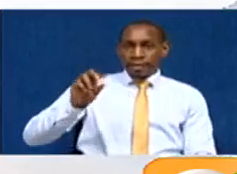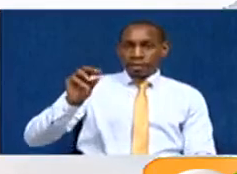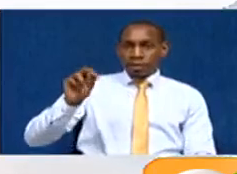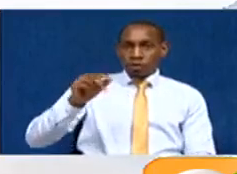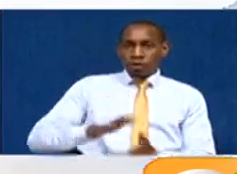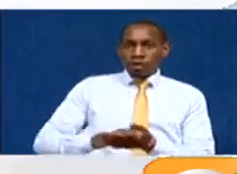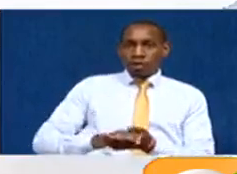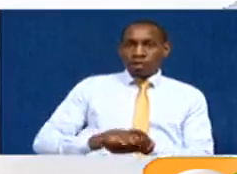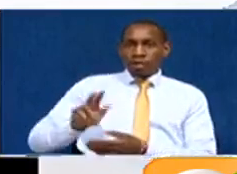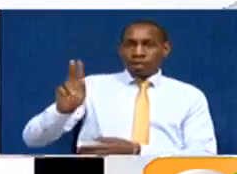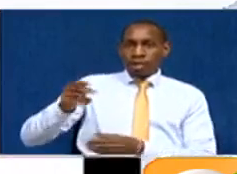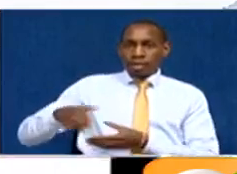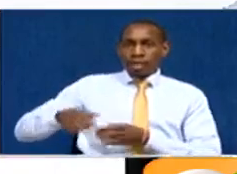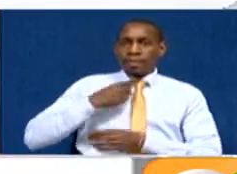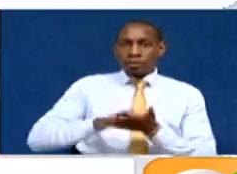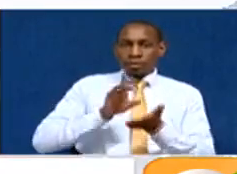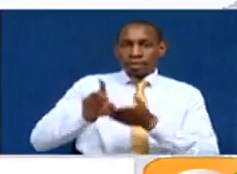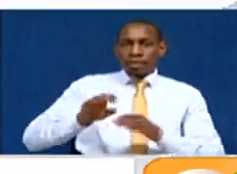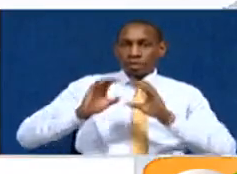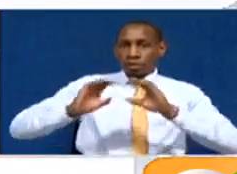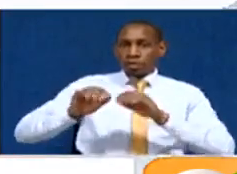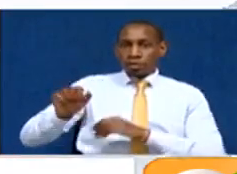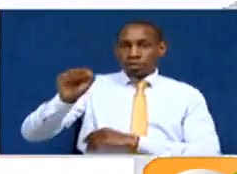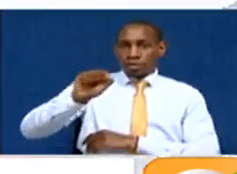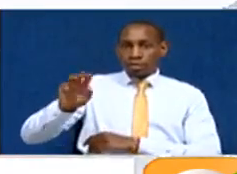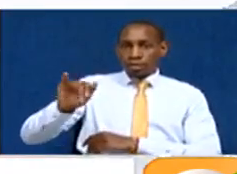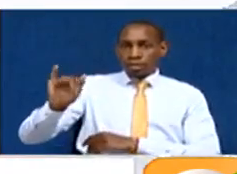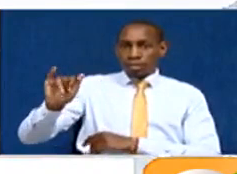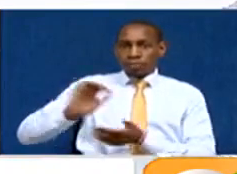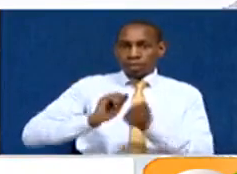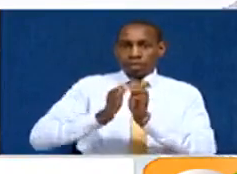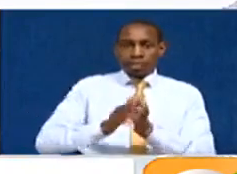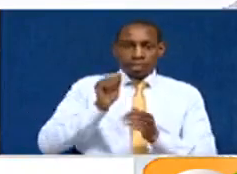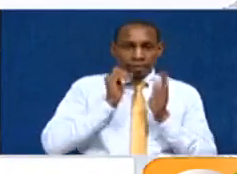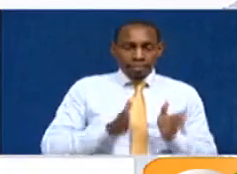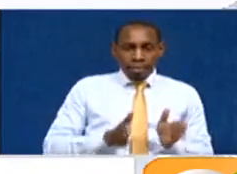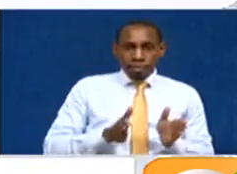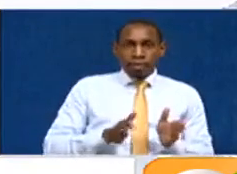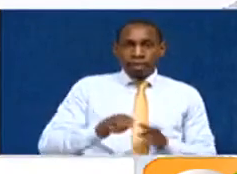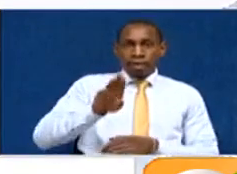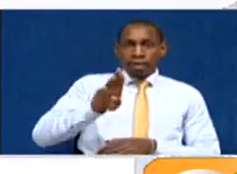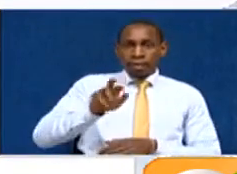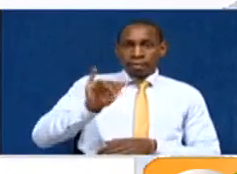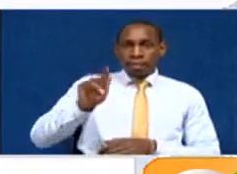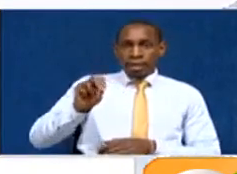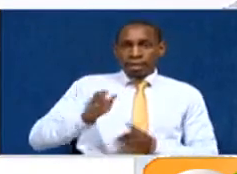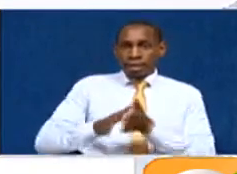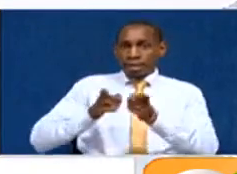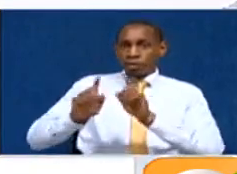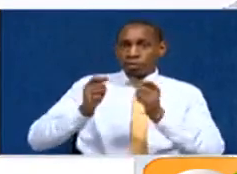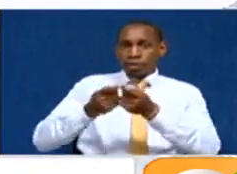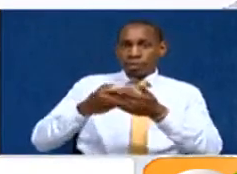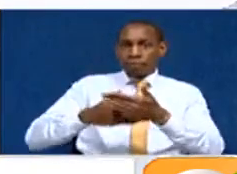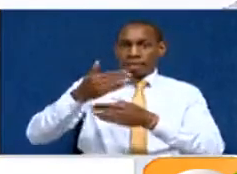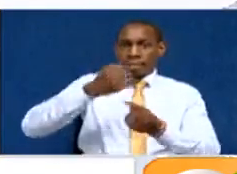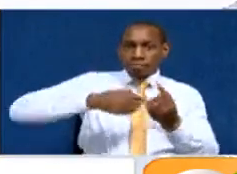Kenya Rugby Union has sacked Kenya Sevens head coach Innocent Simiu, replacing him with Briton Damian McGrath. McGrath takes charge of the team ahead of